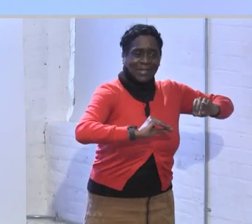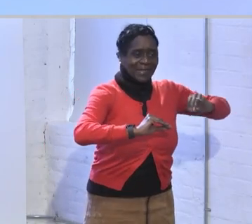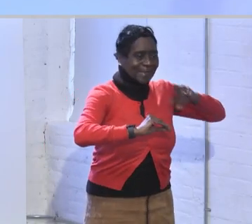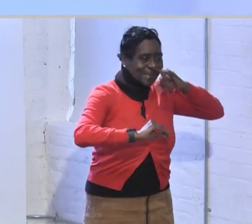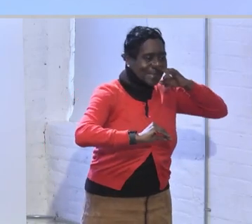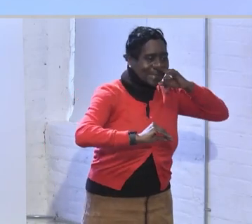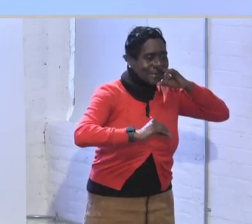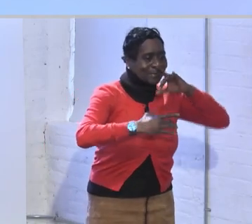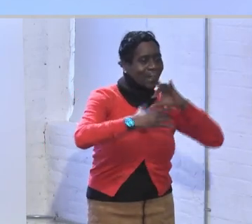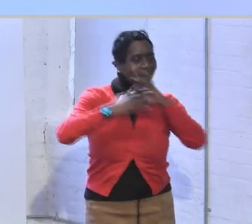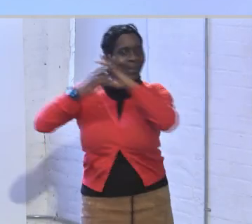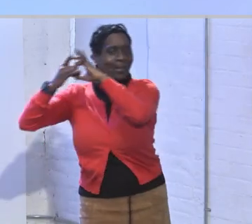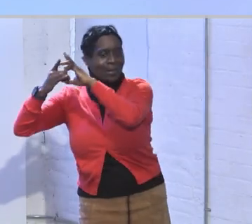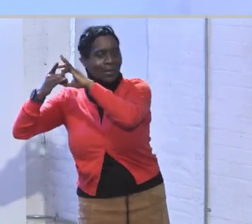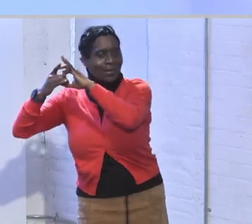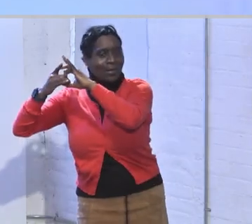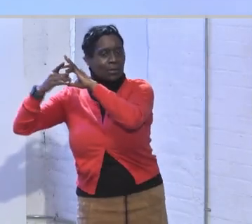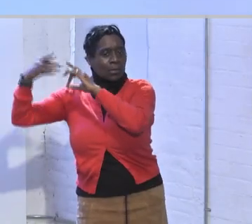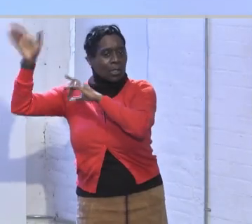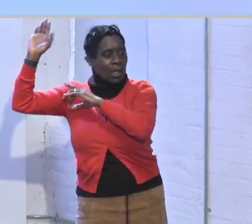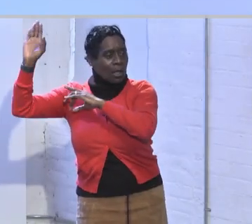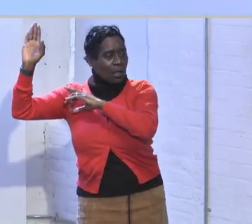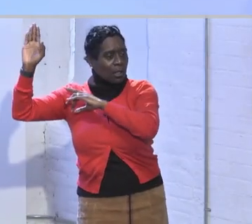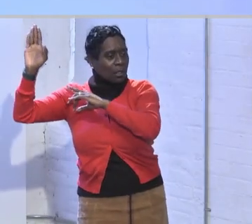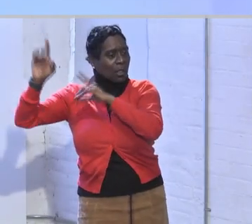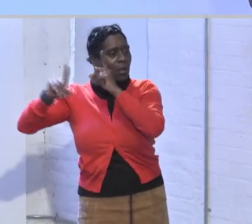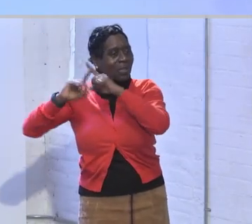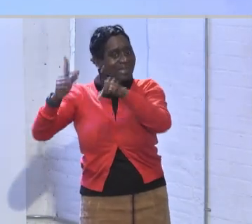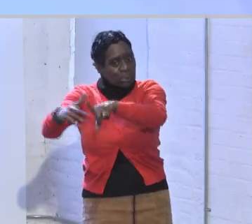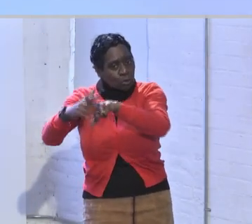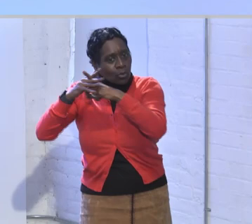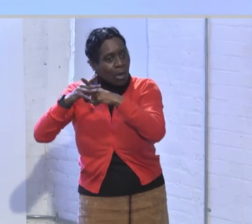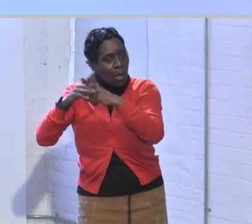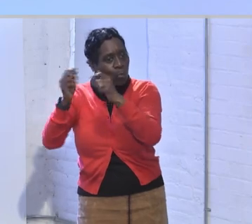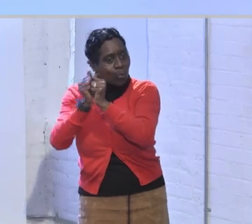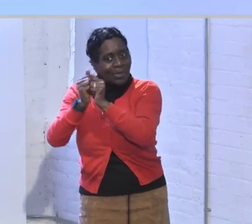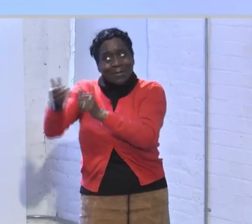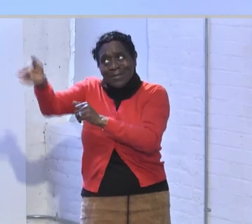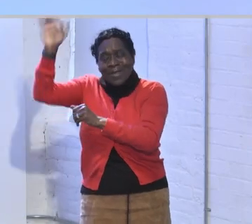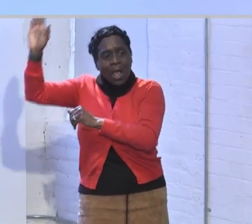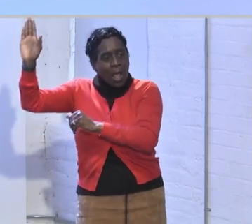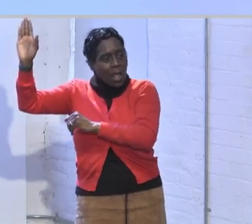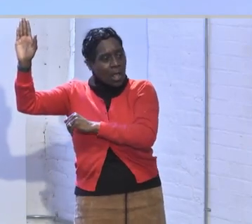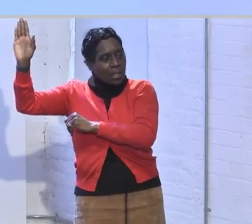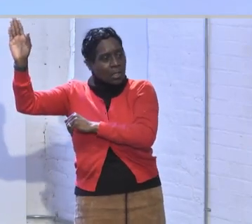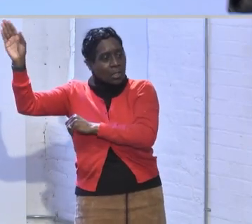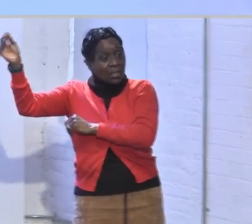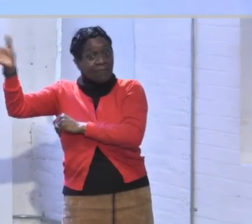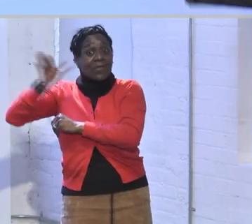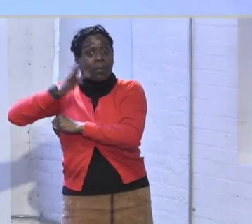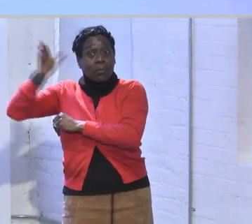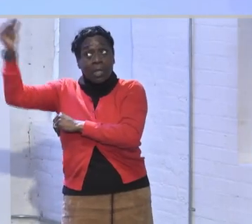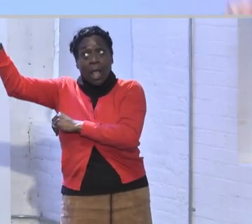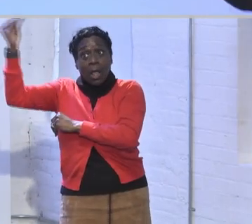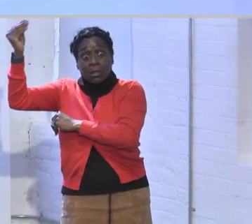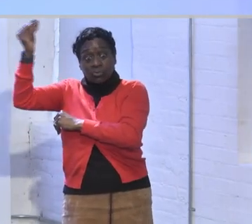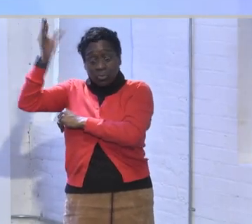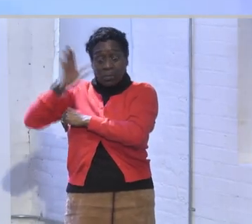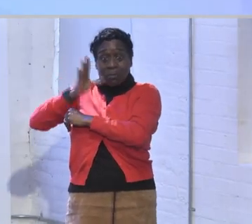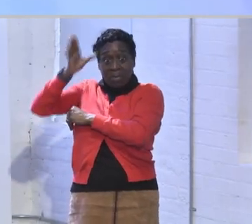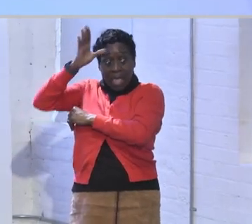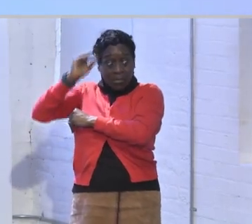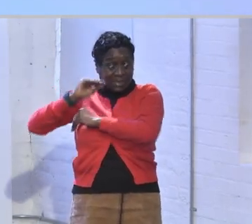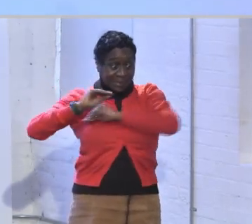There's a resource. It's the Holy Spirit. So it starts with God. Isaiah 6:3, we sing a song,